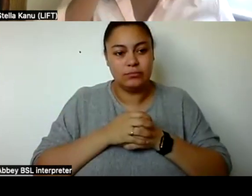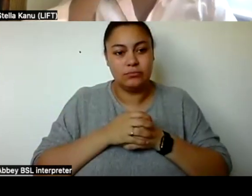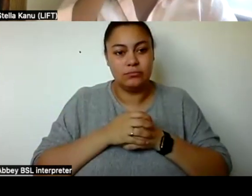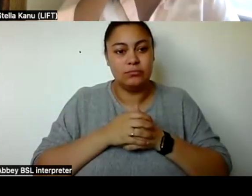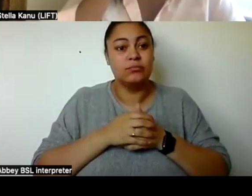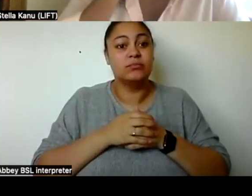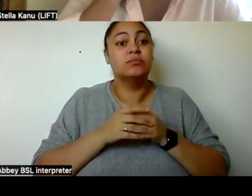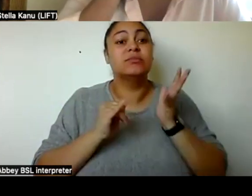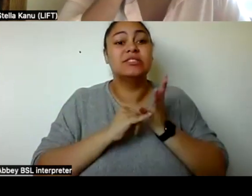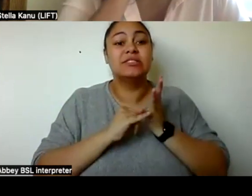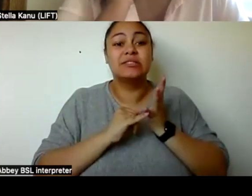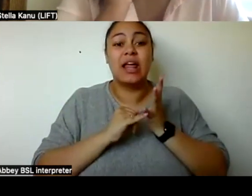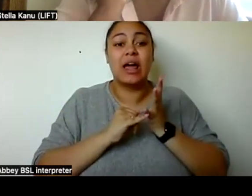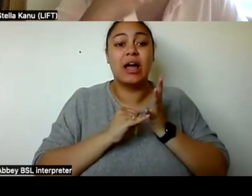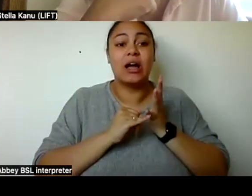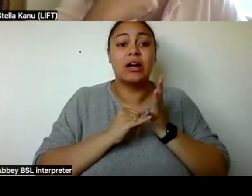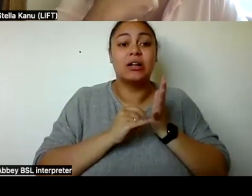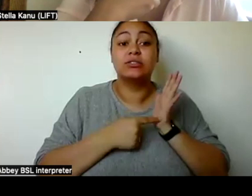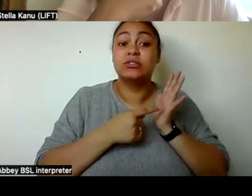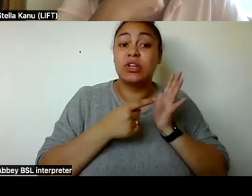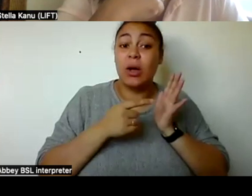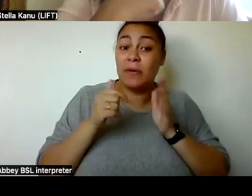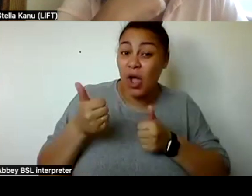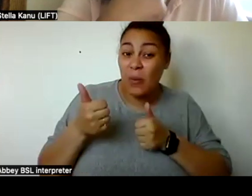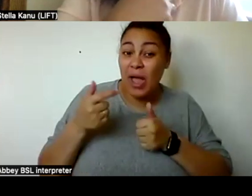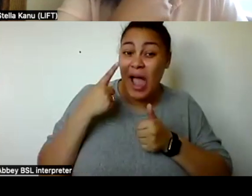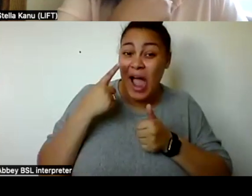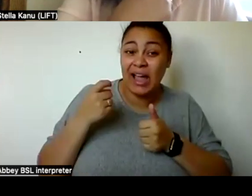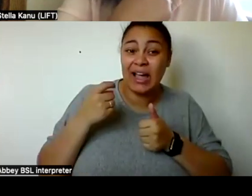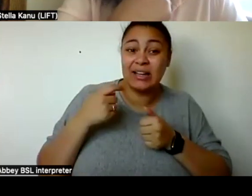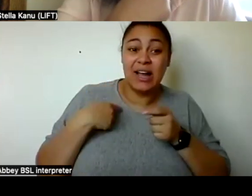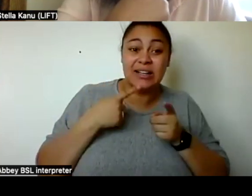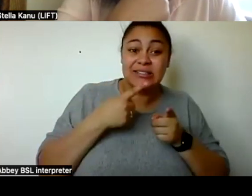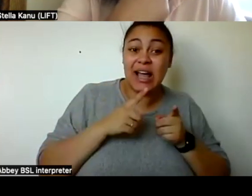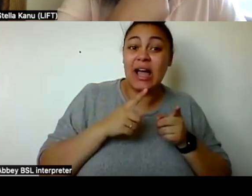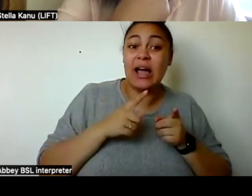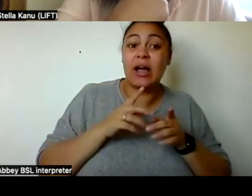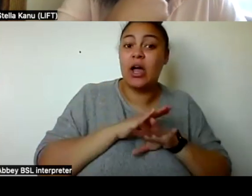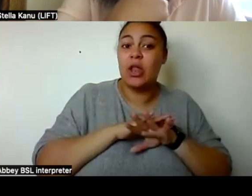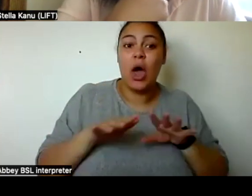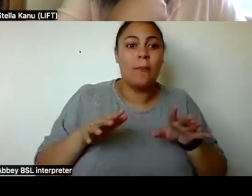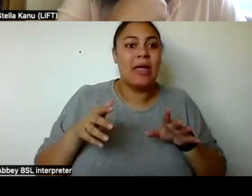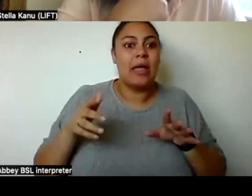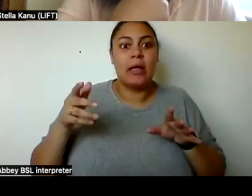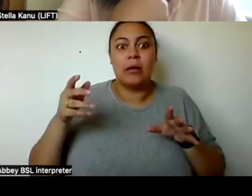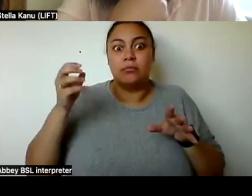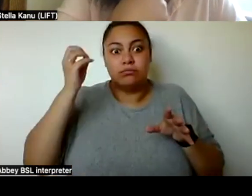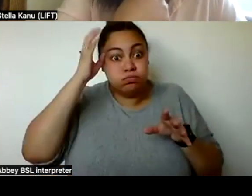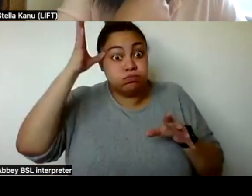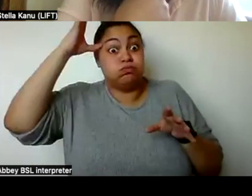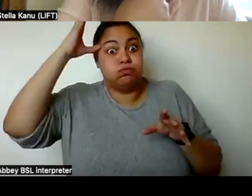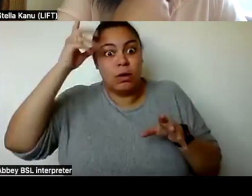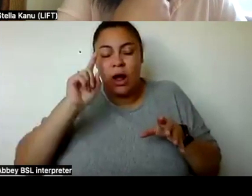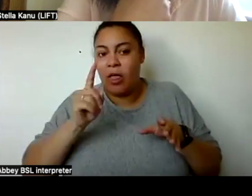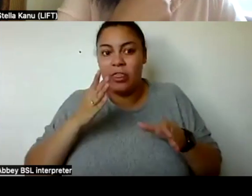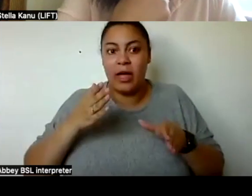I mean, Tom, if it's okay, I'd like to kick off by saying we are by no means experts in this space. We've